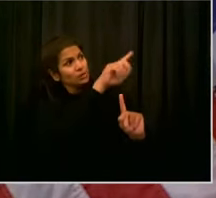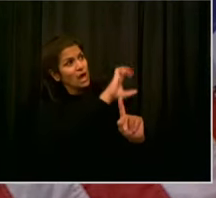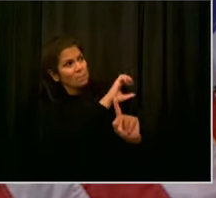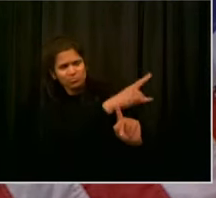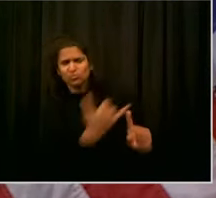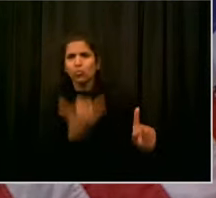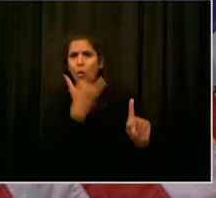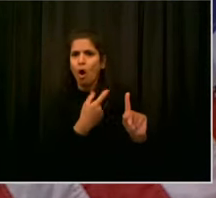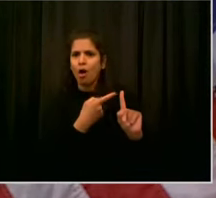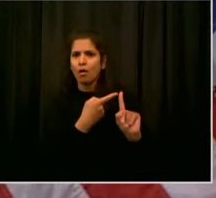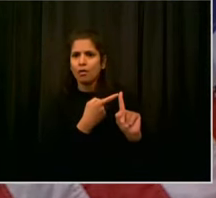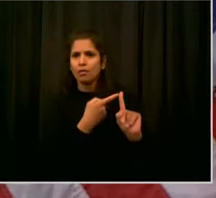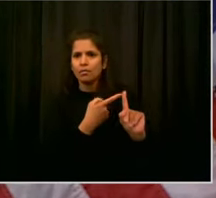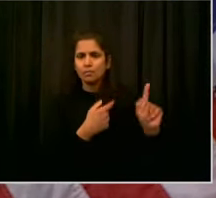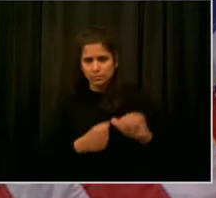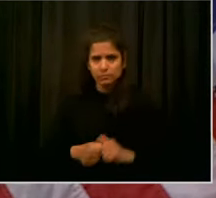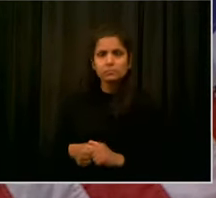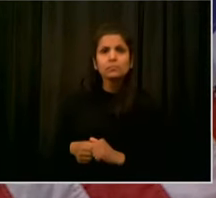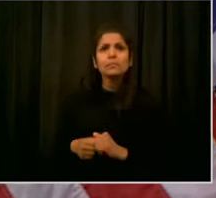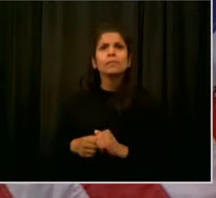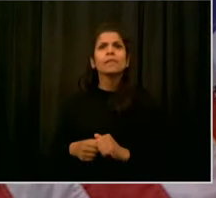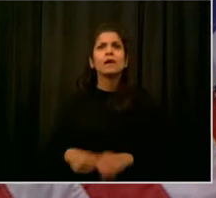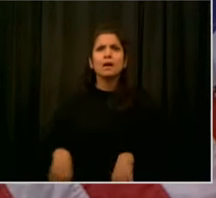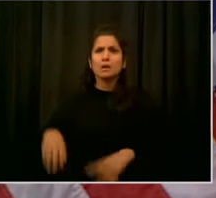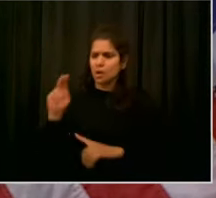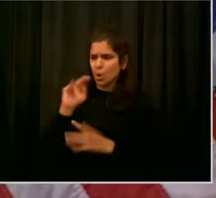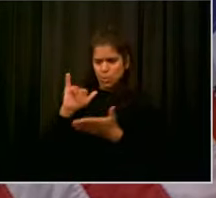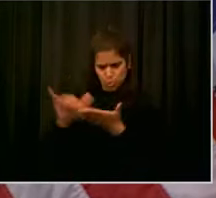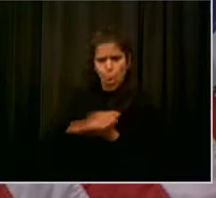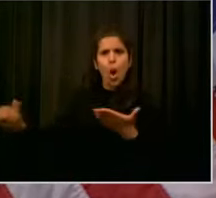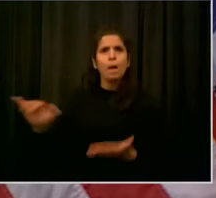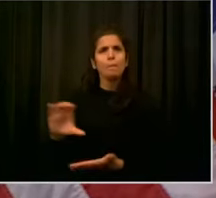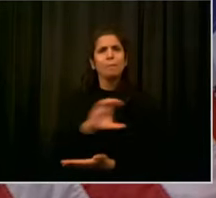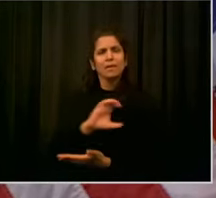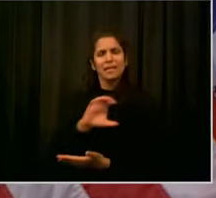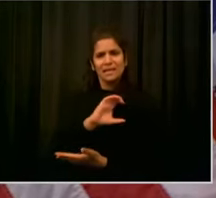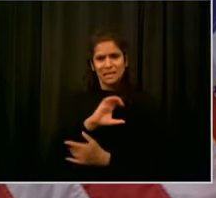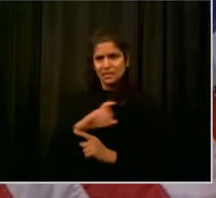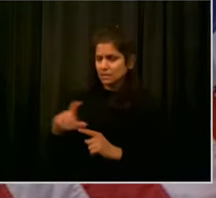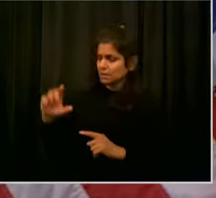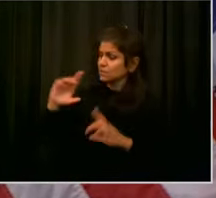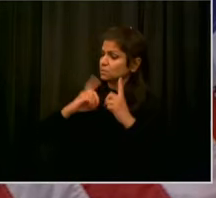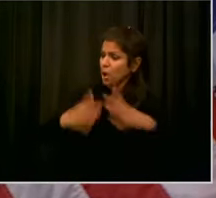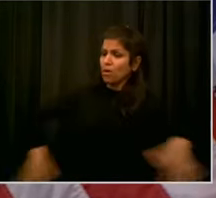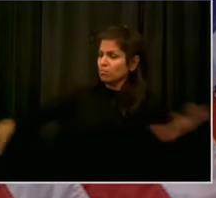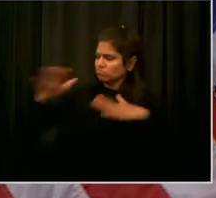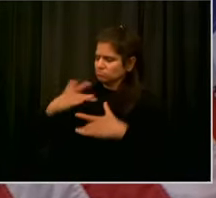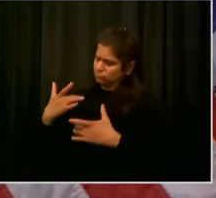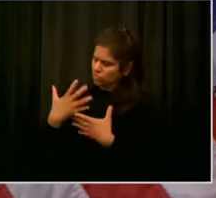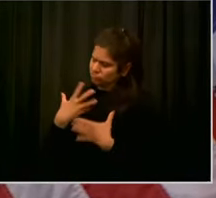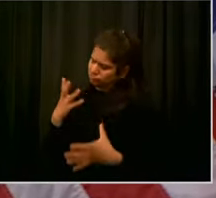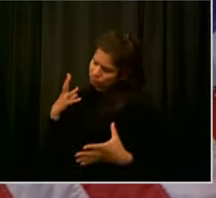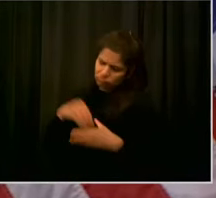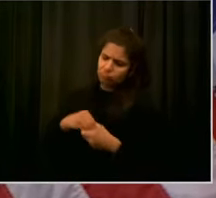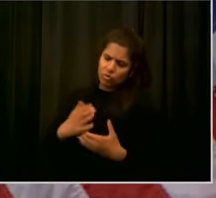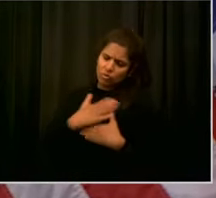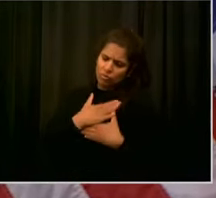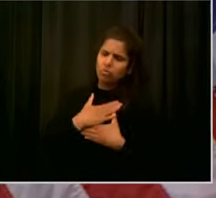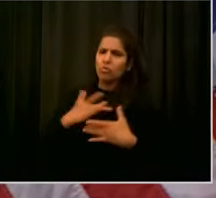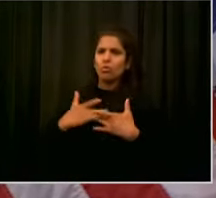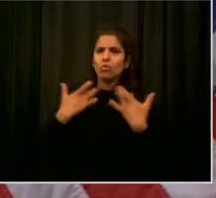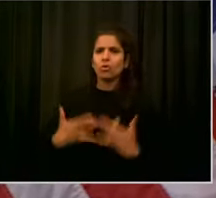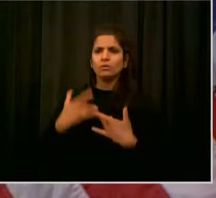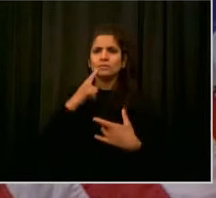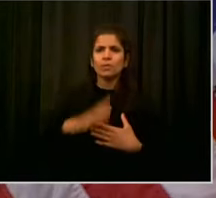in the nobility of law enforcement. And I have watched in endless meetings and discussions now for 6.5 years,